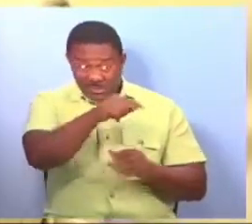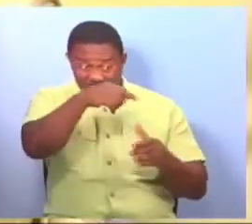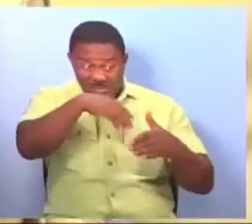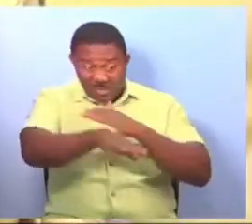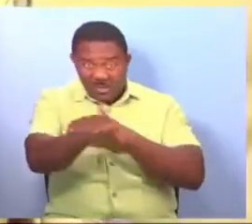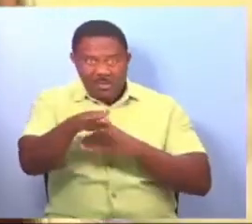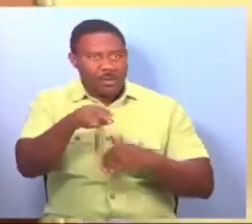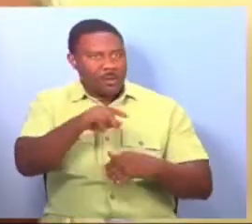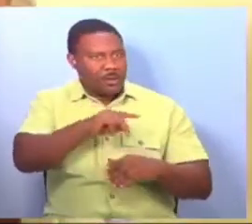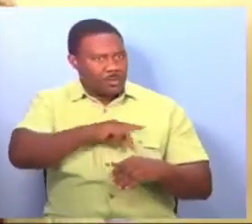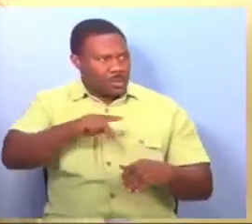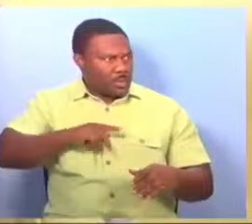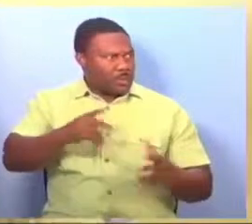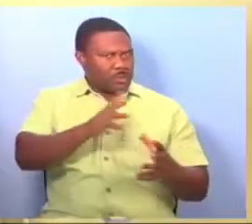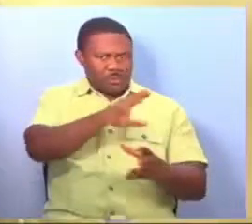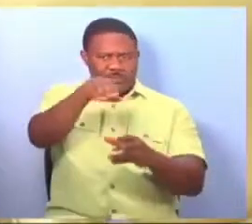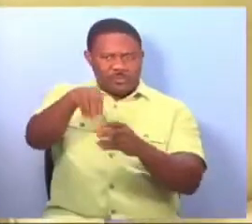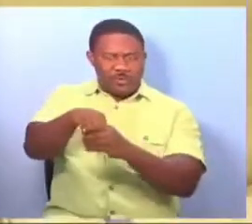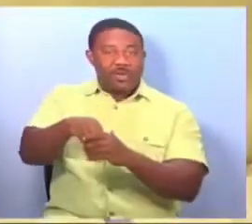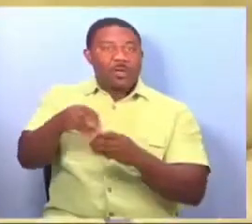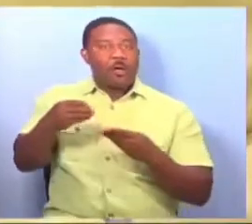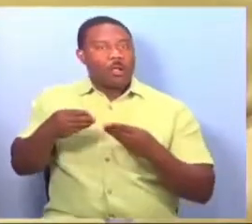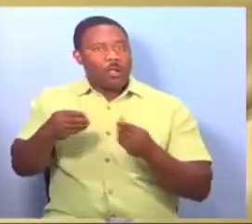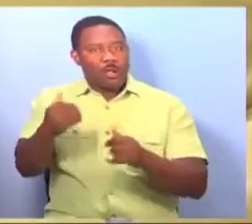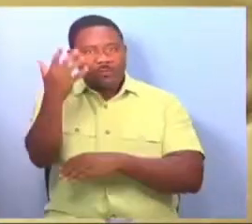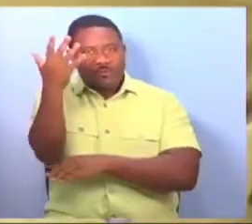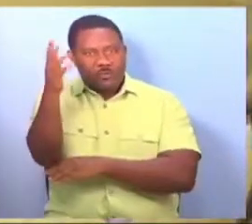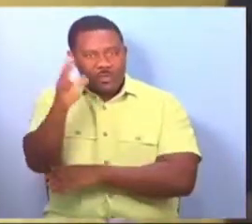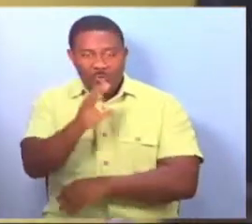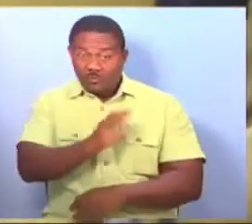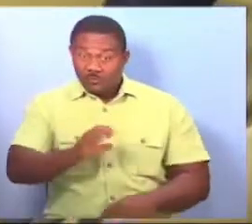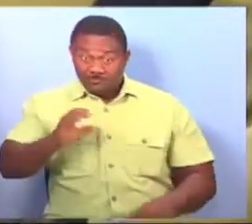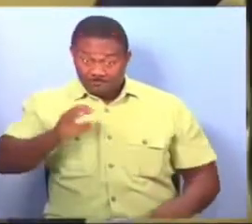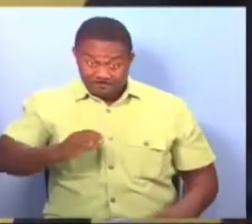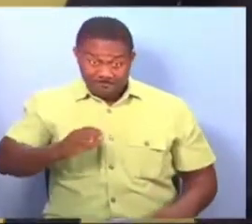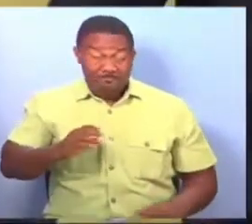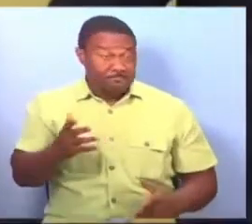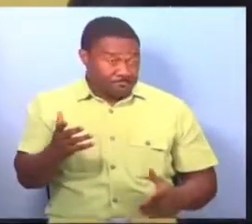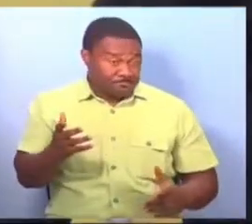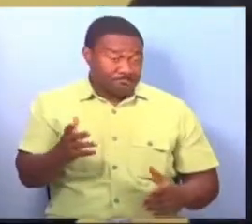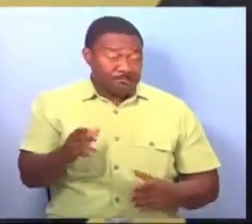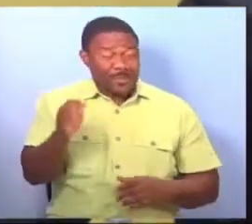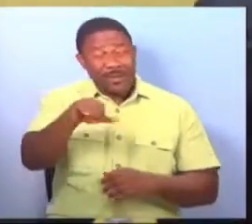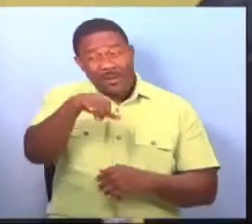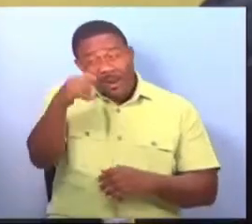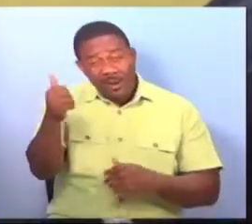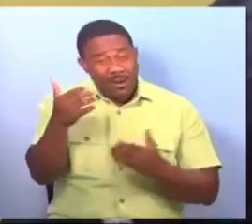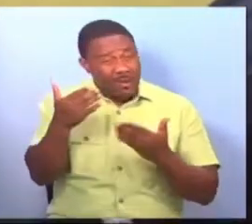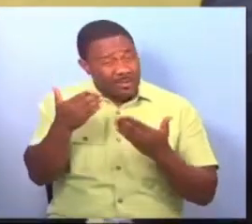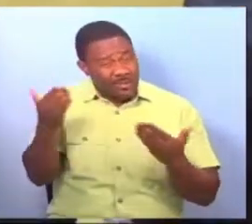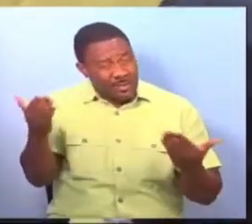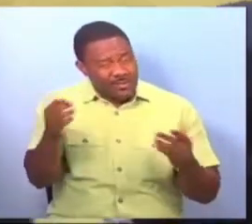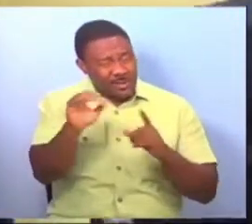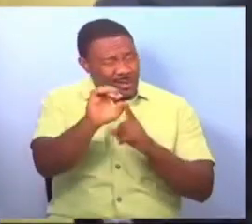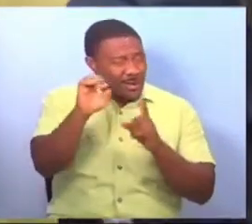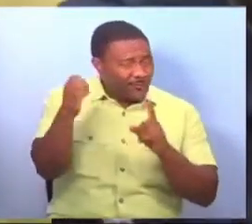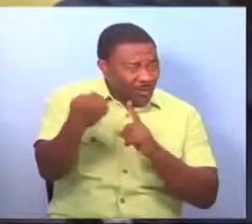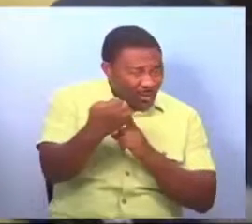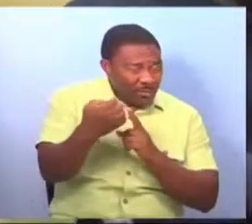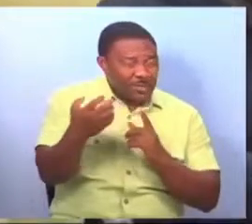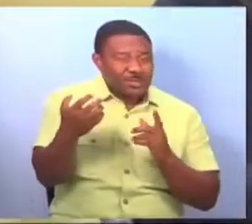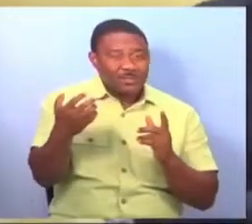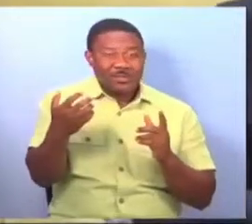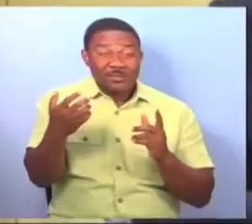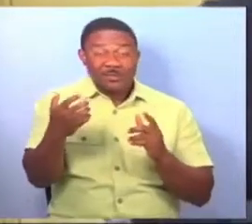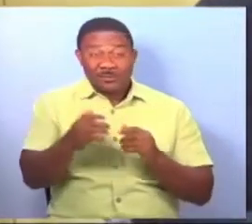other committees, including the land and forestry. And then he did other things like environment.